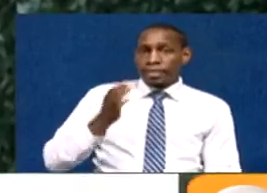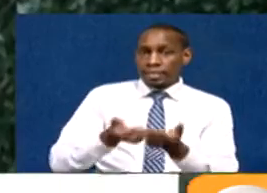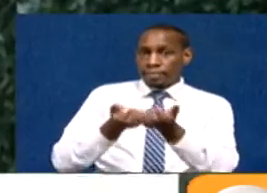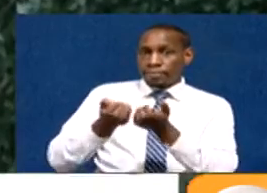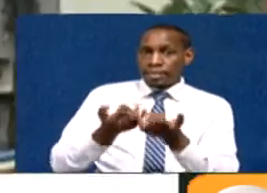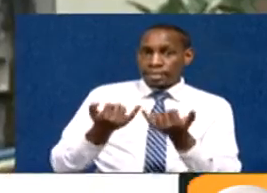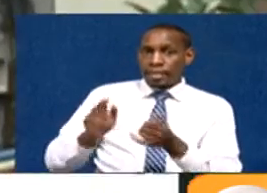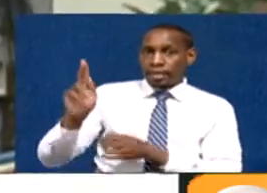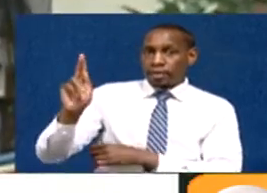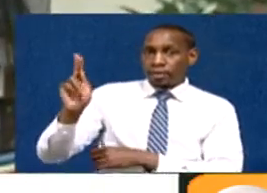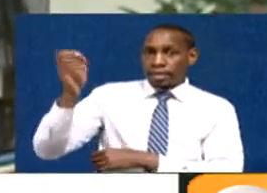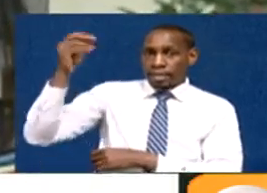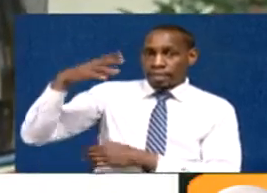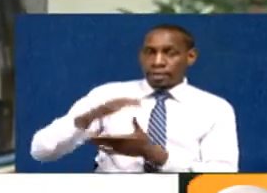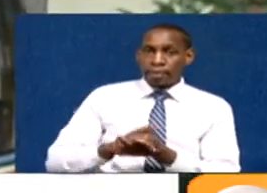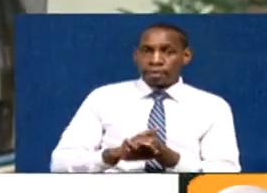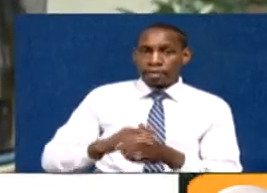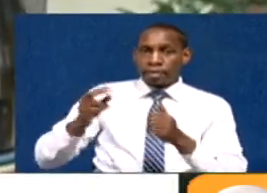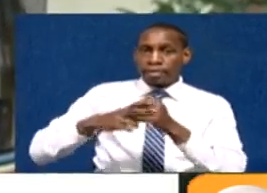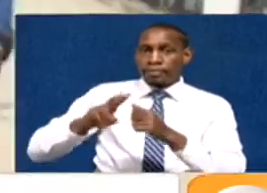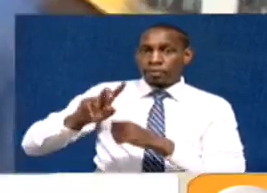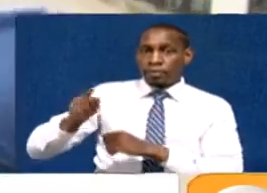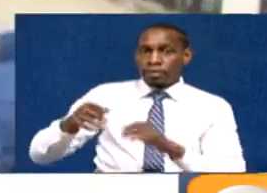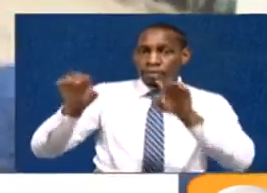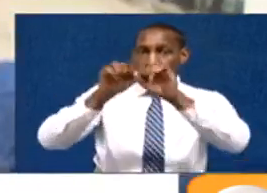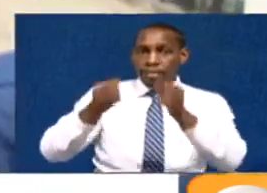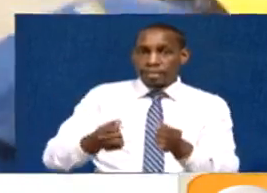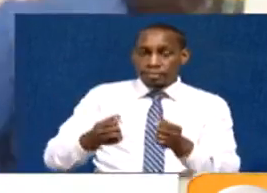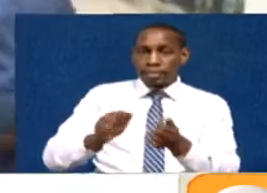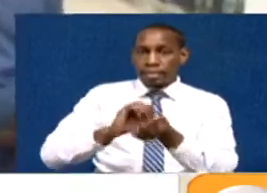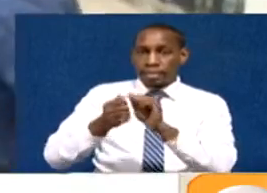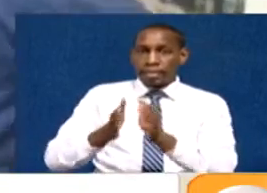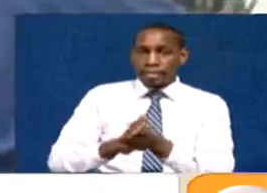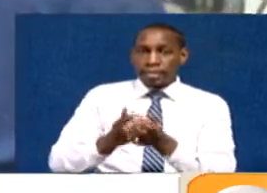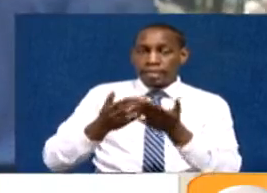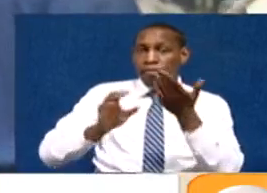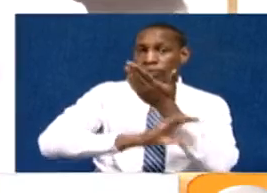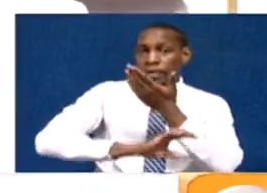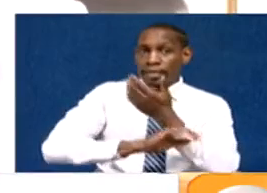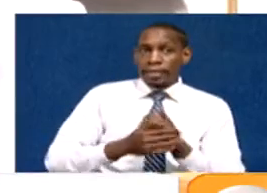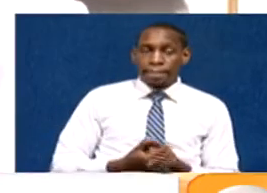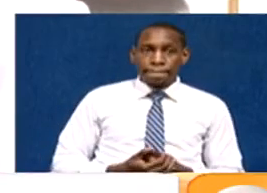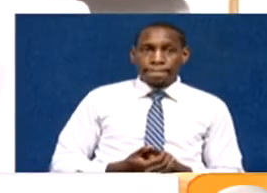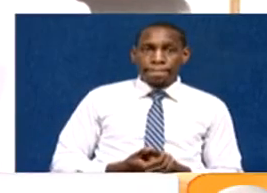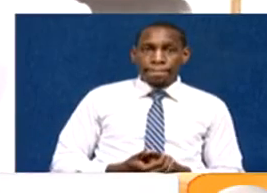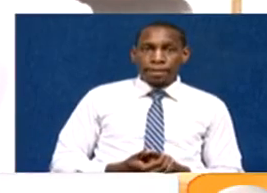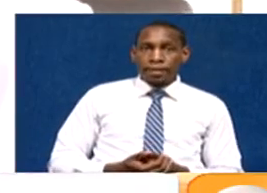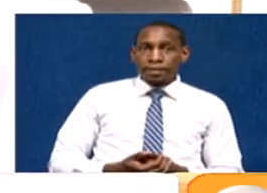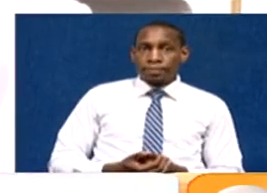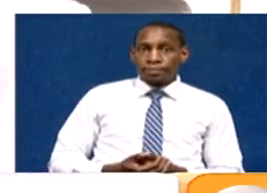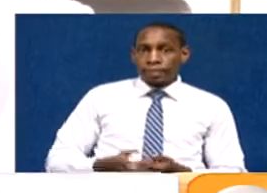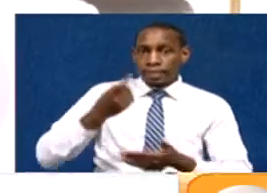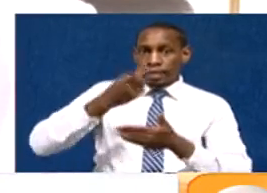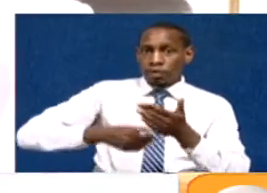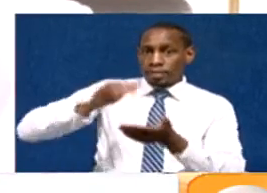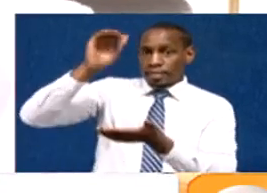venture will see Kenya Power meter the close to 72,000 transformers it has across the country. The metering costs are also